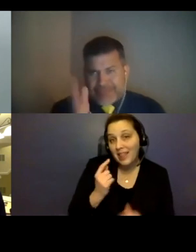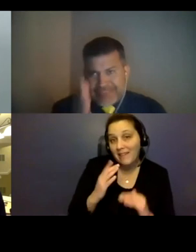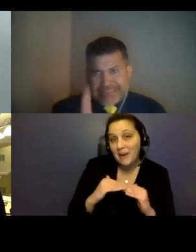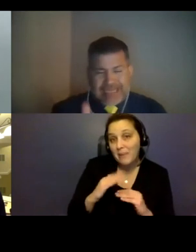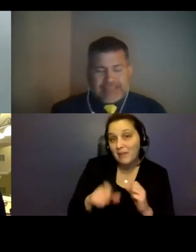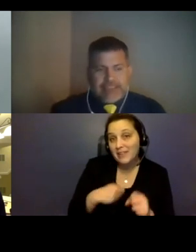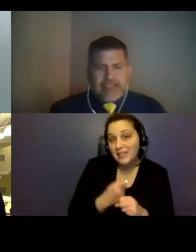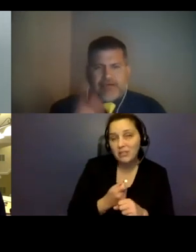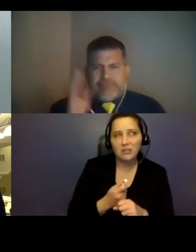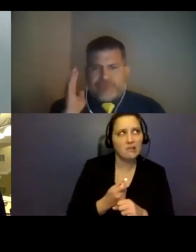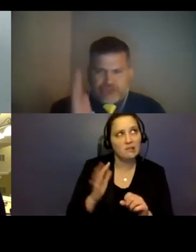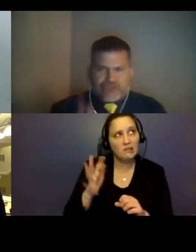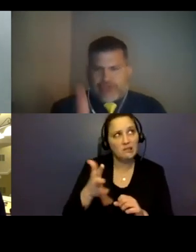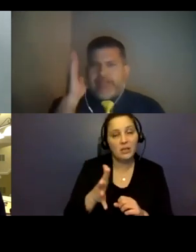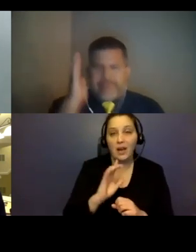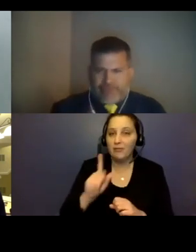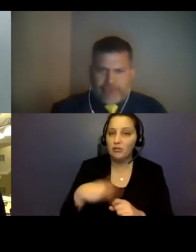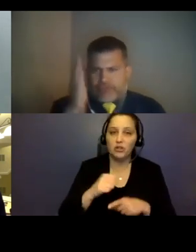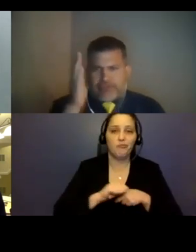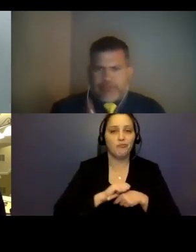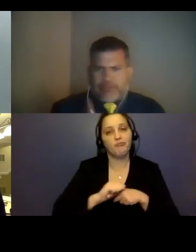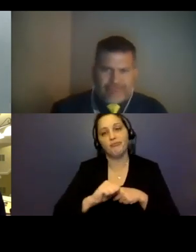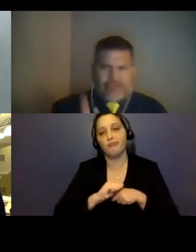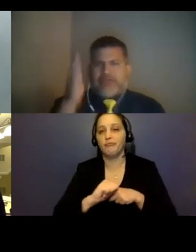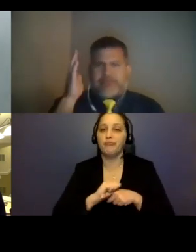remember the exact, of just training in